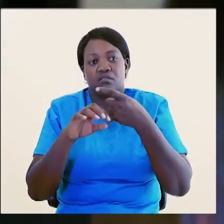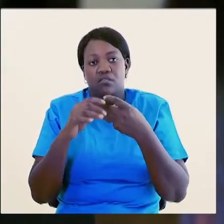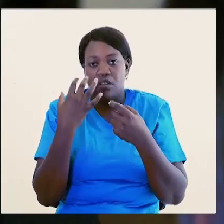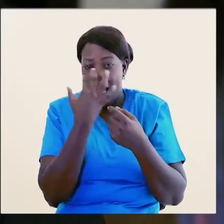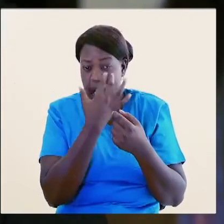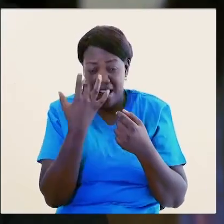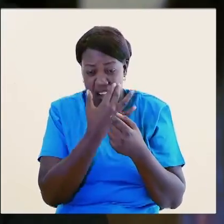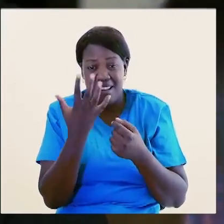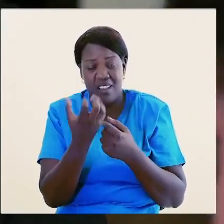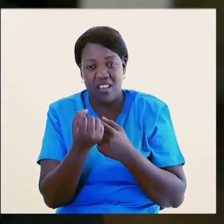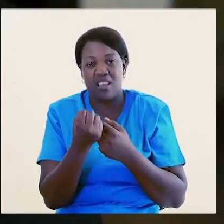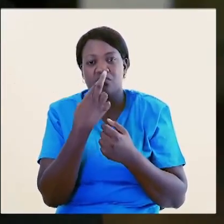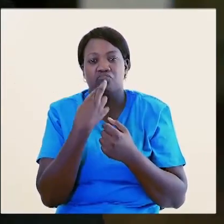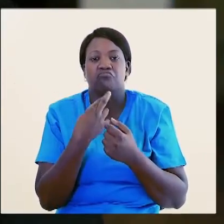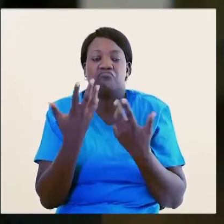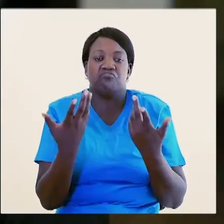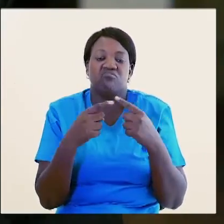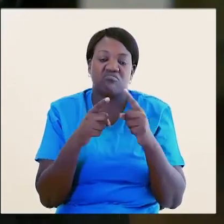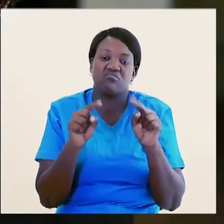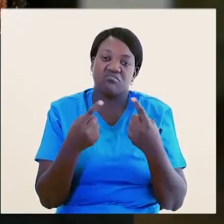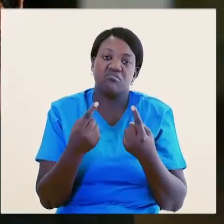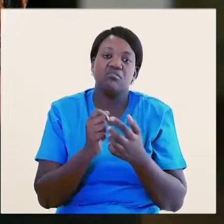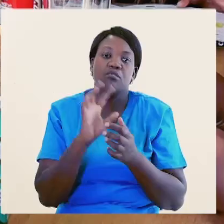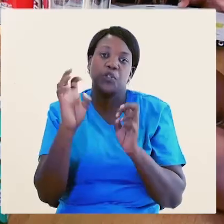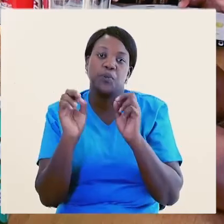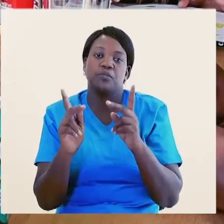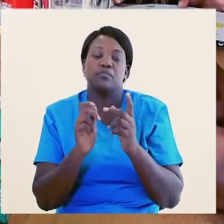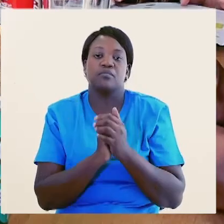and chili salsa. Okay. Right.